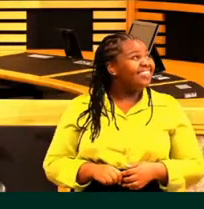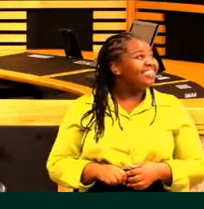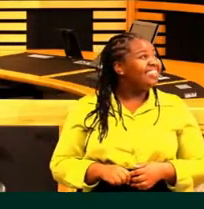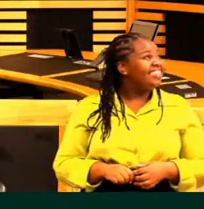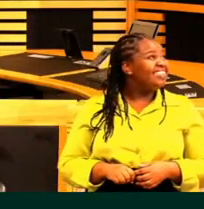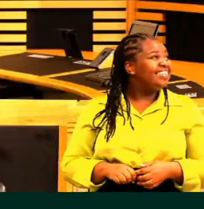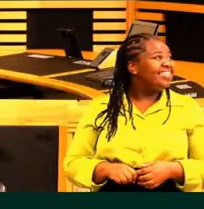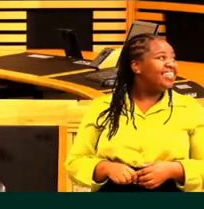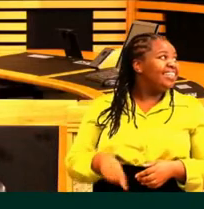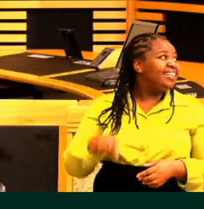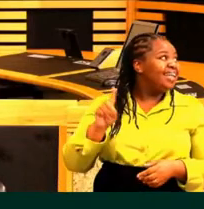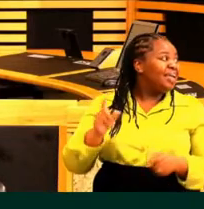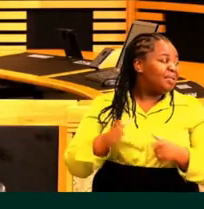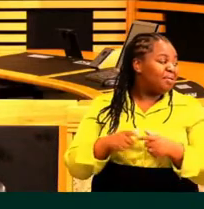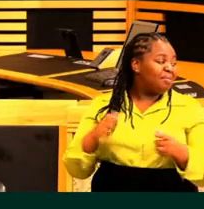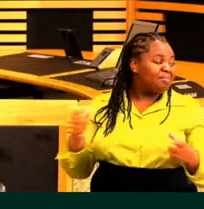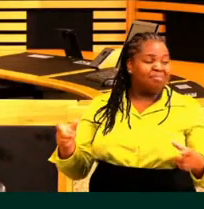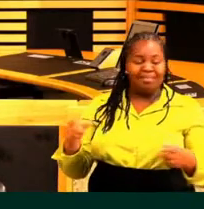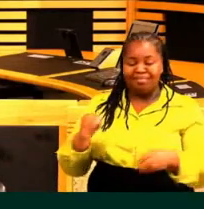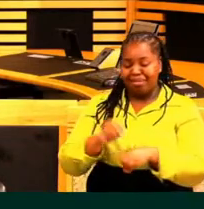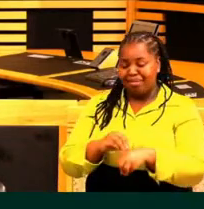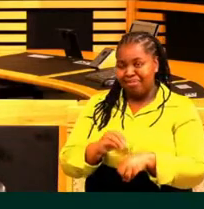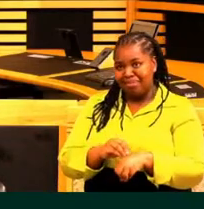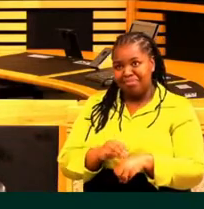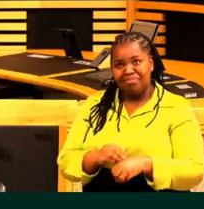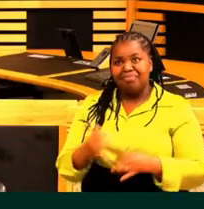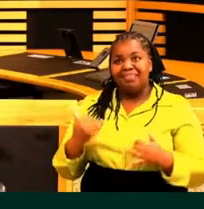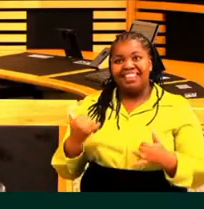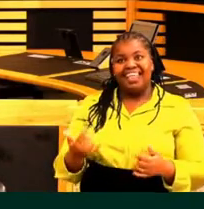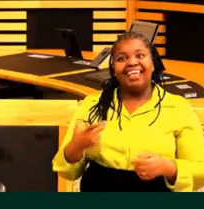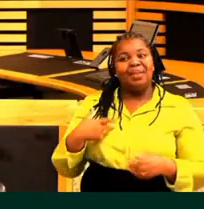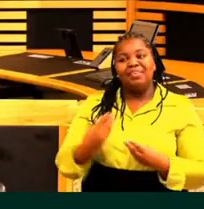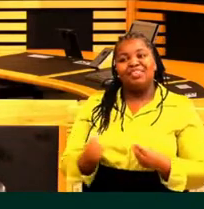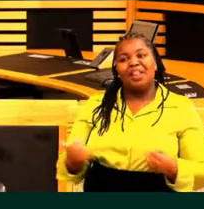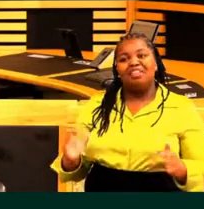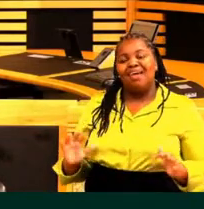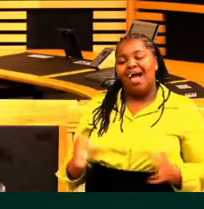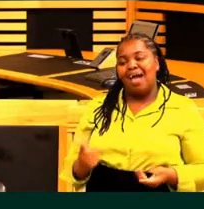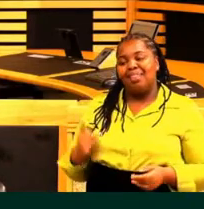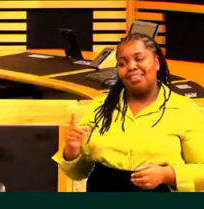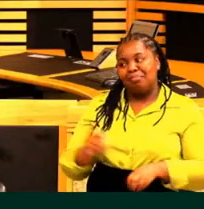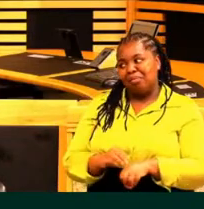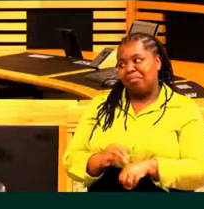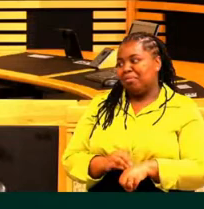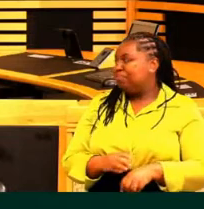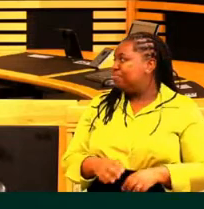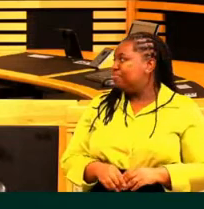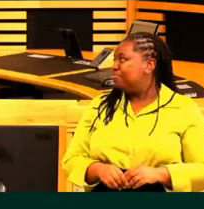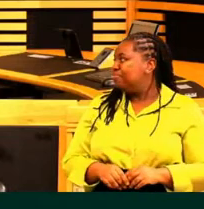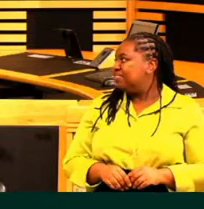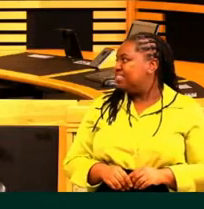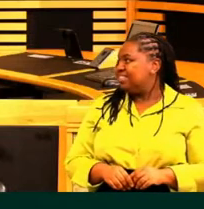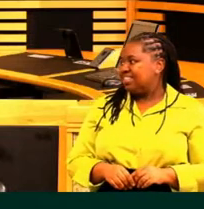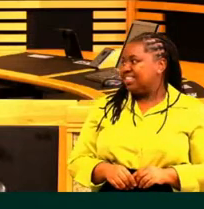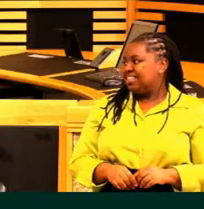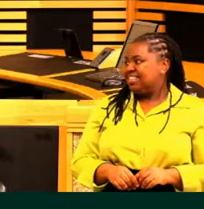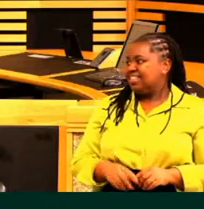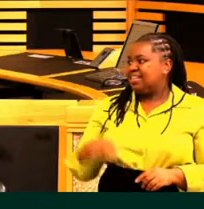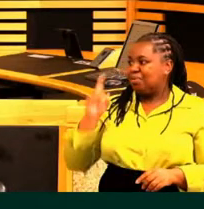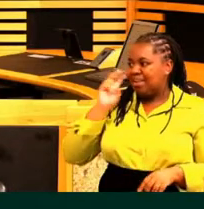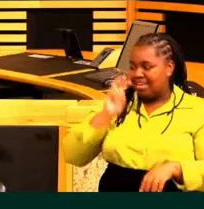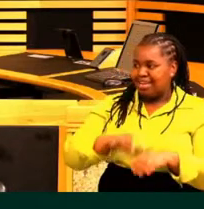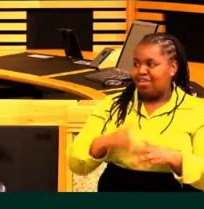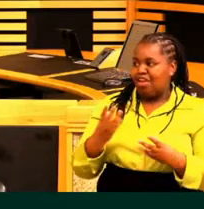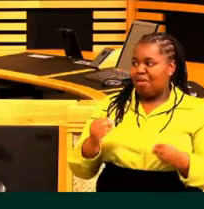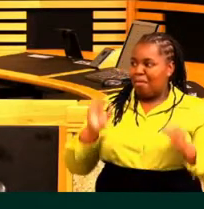that is a major problem for me now how do we then deal with this issue premium we need to have a proper